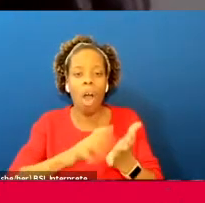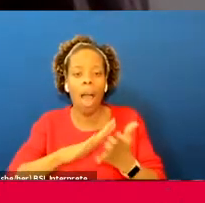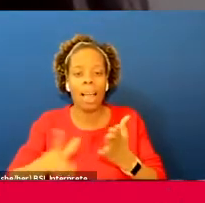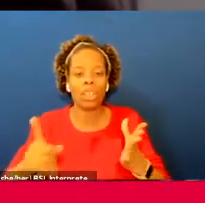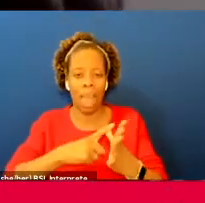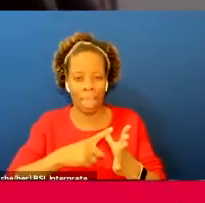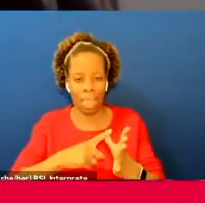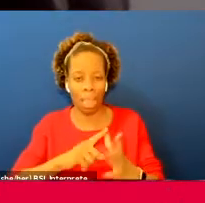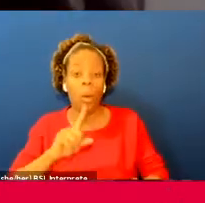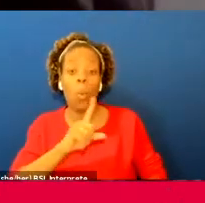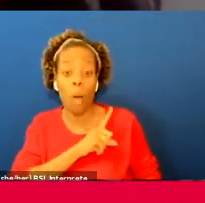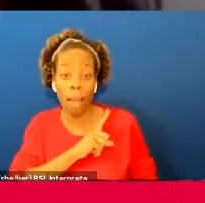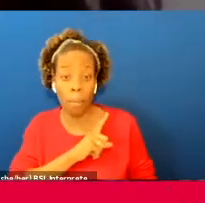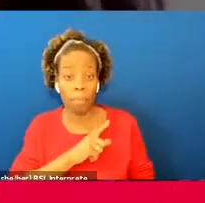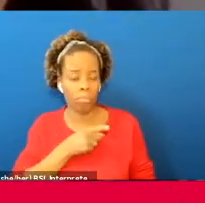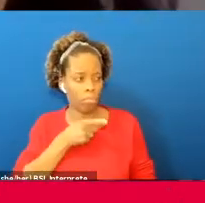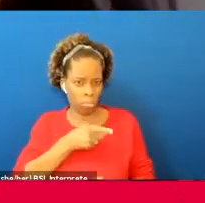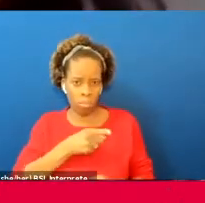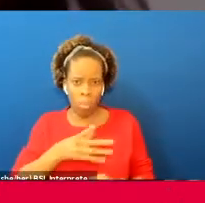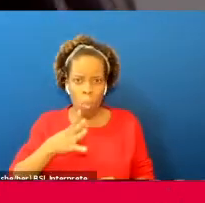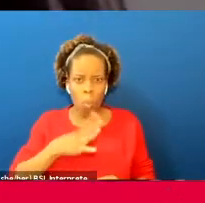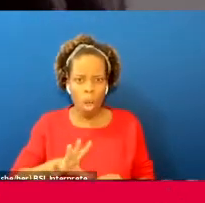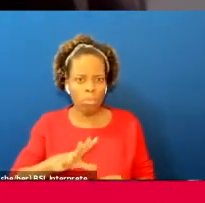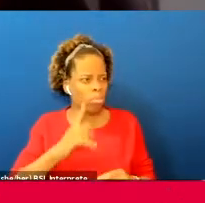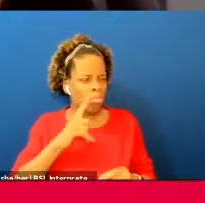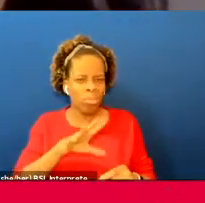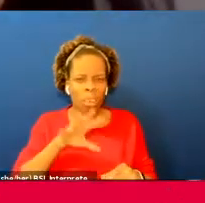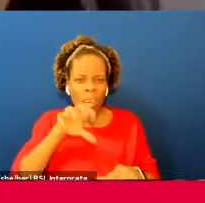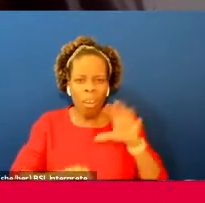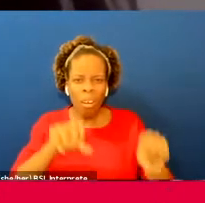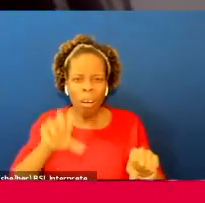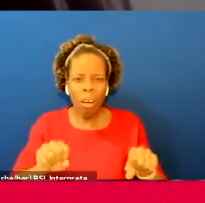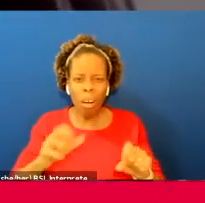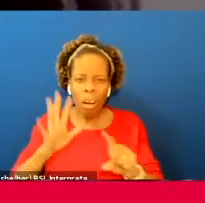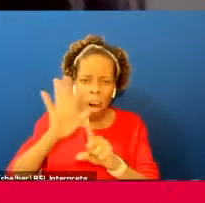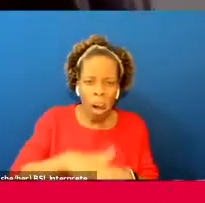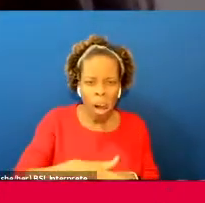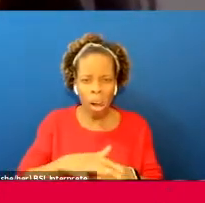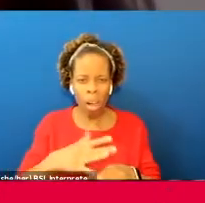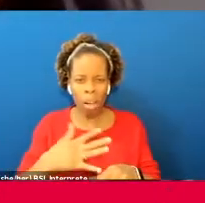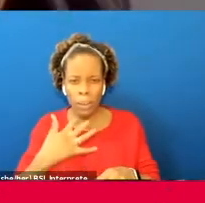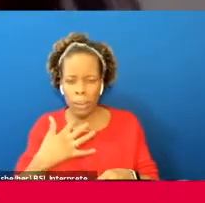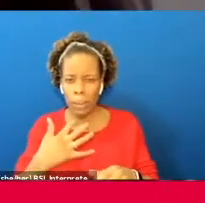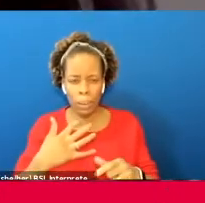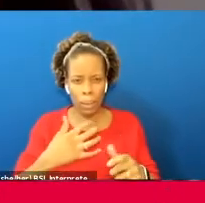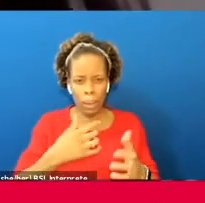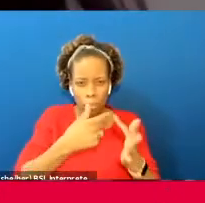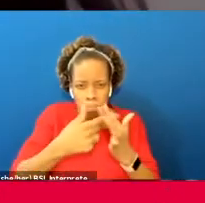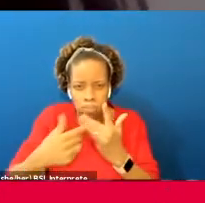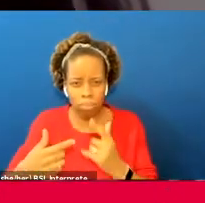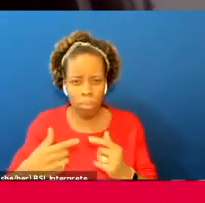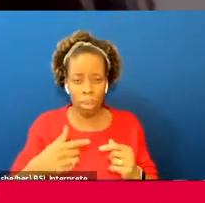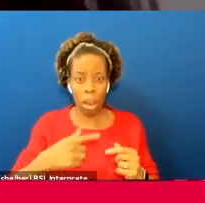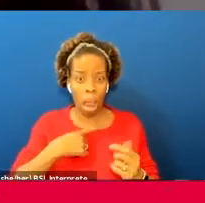just diminish the anti-Semitism that students face, but also is strict